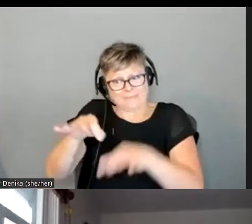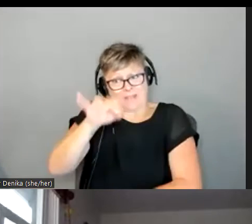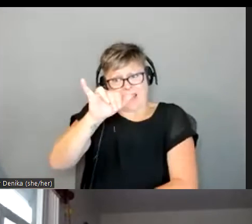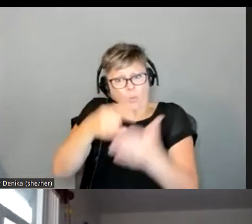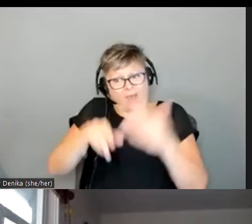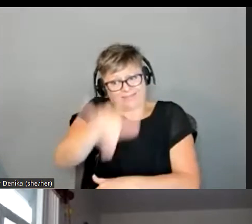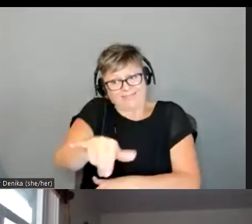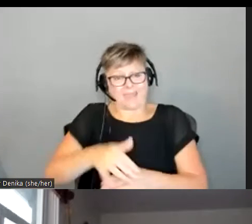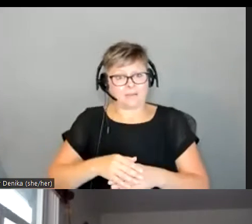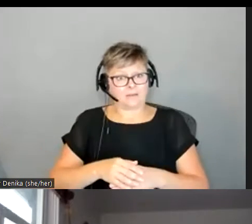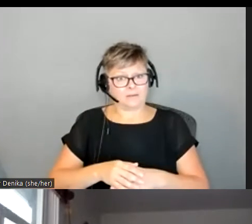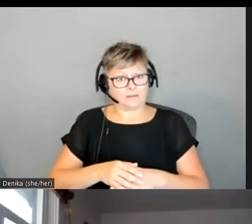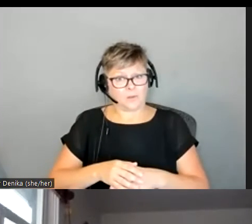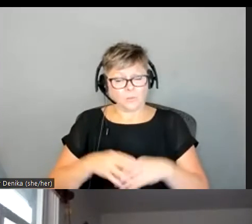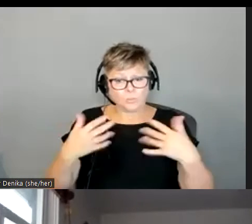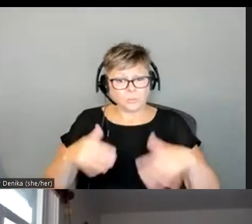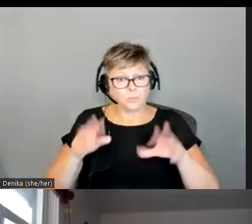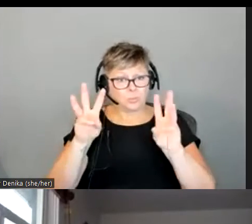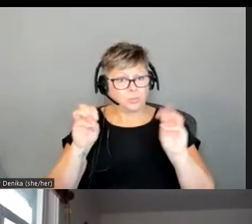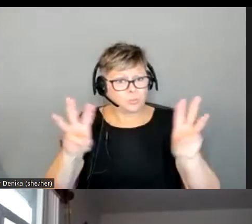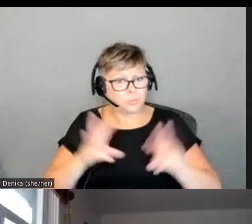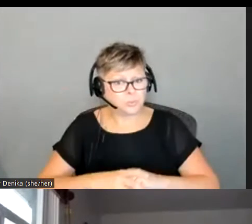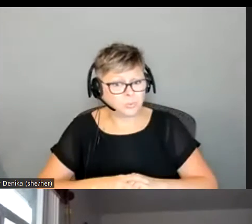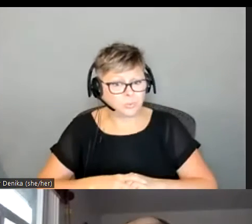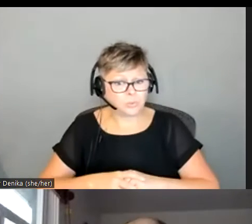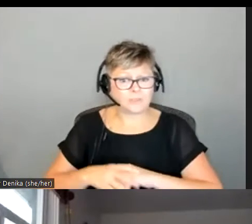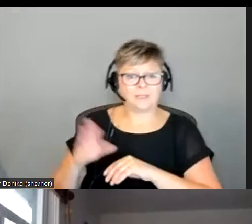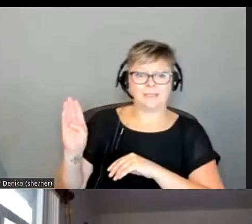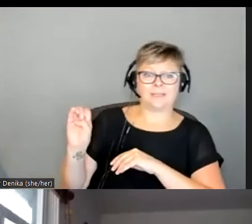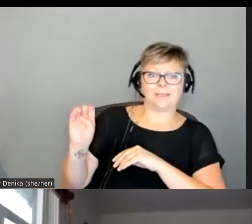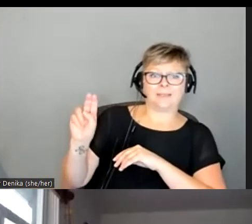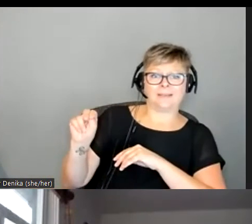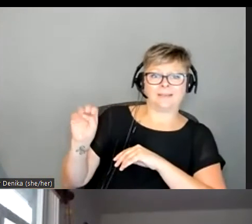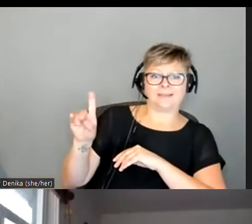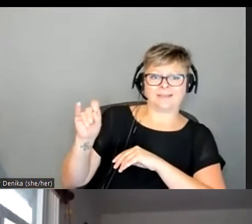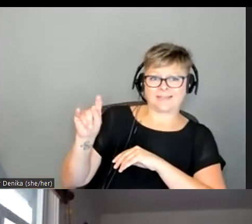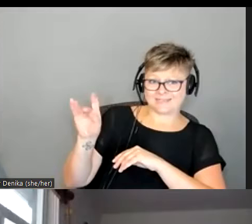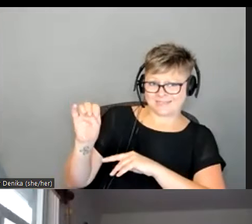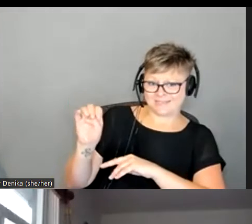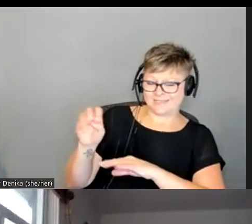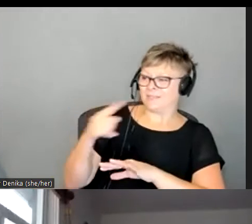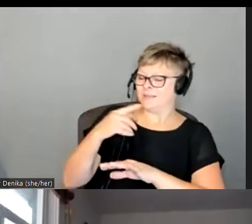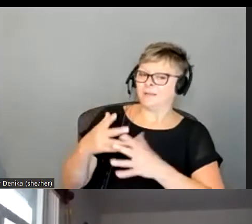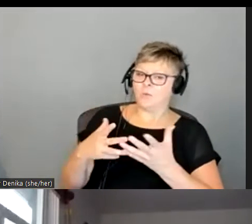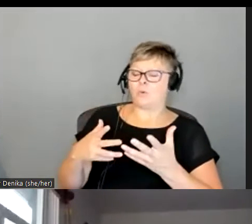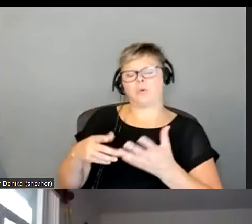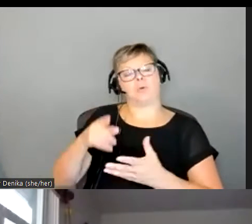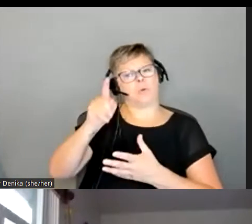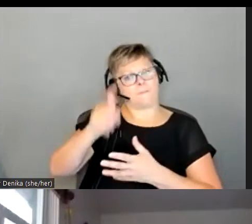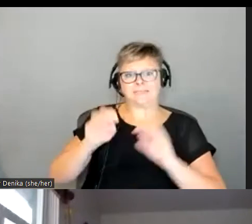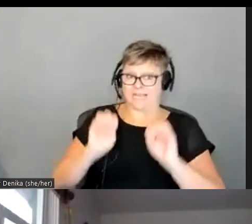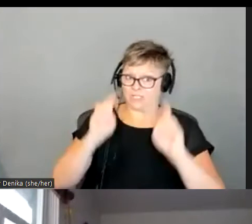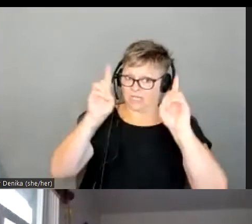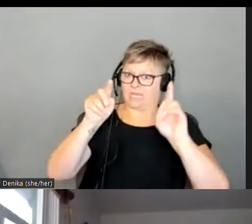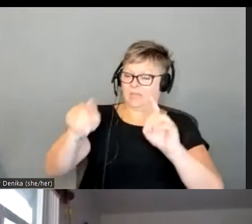is. Yeah, there's It a is lot of really education. Sorry? Sorry, I was saying there's a lot of education to be done still.